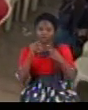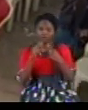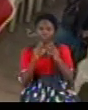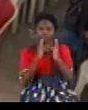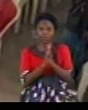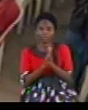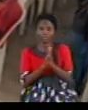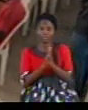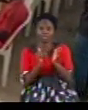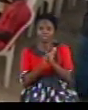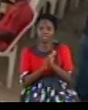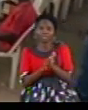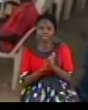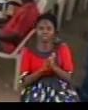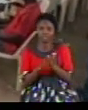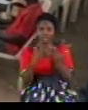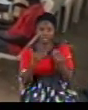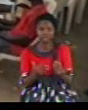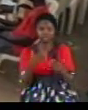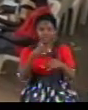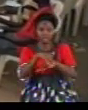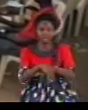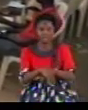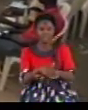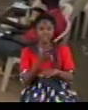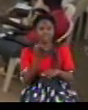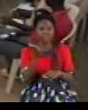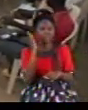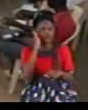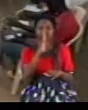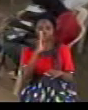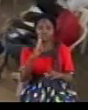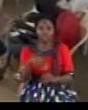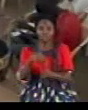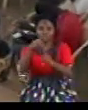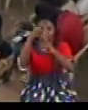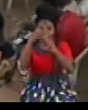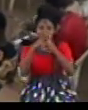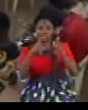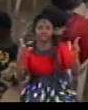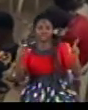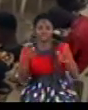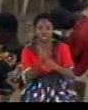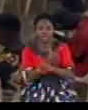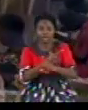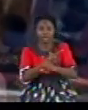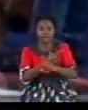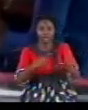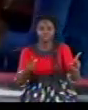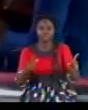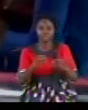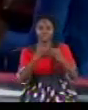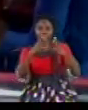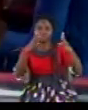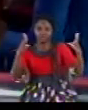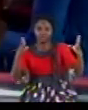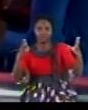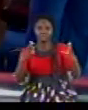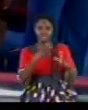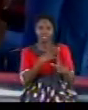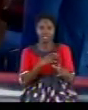that tonight there will be supernatural liberation, emancipation, and deliverance